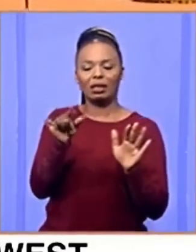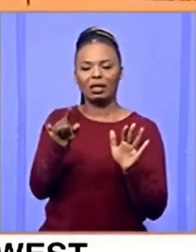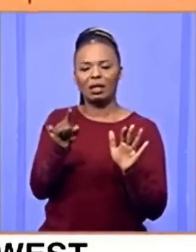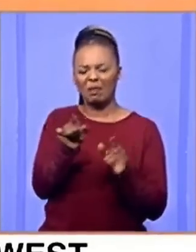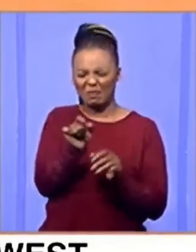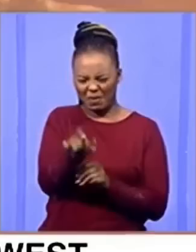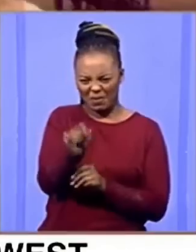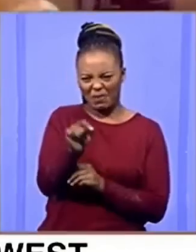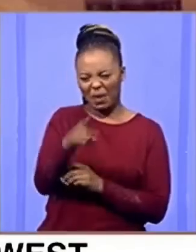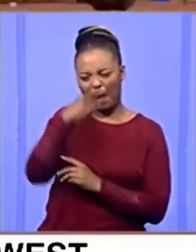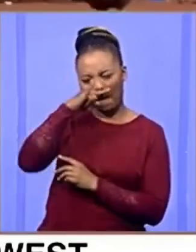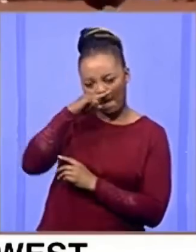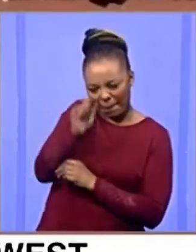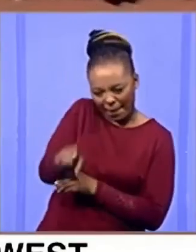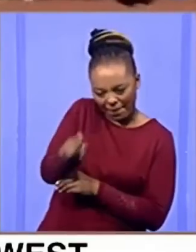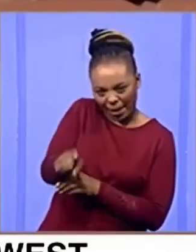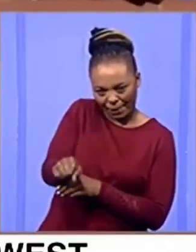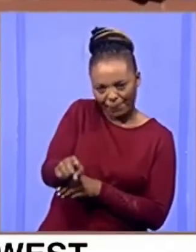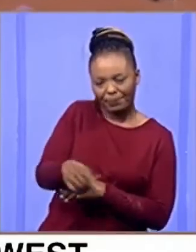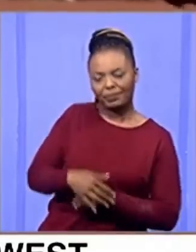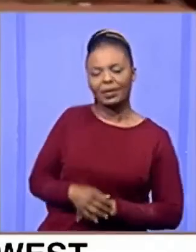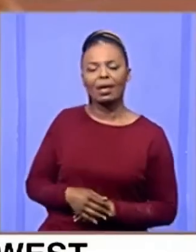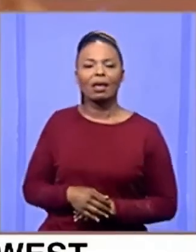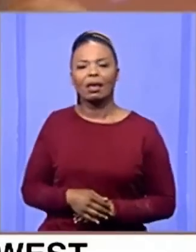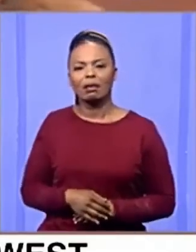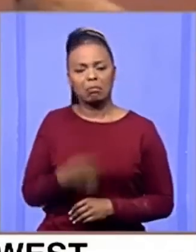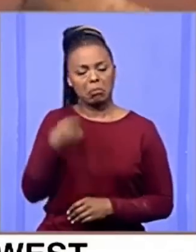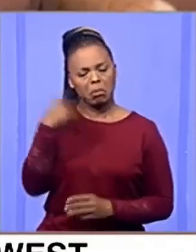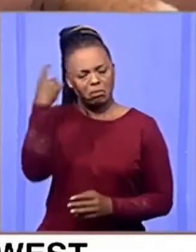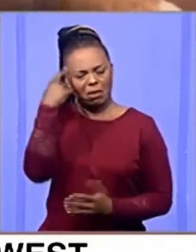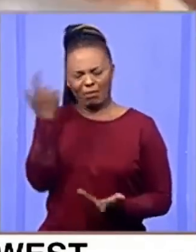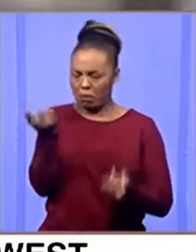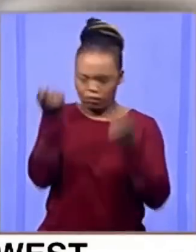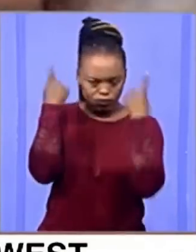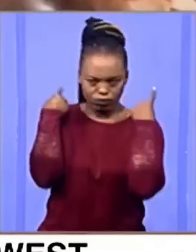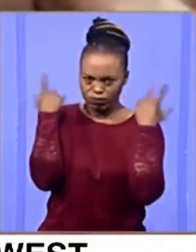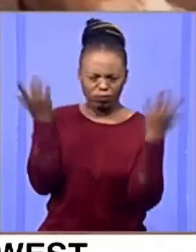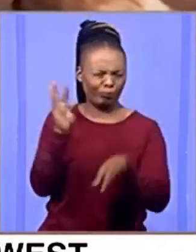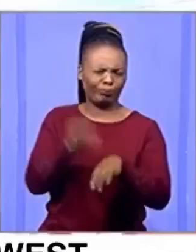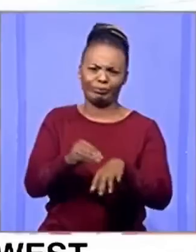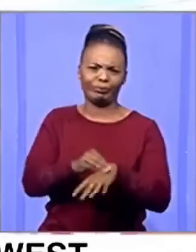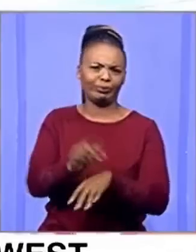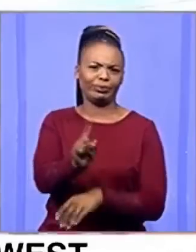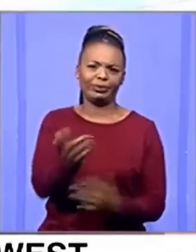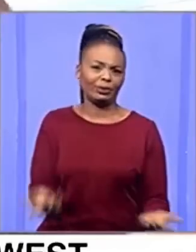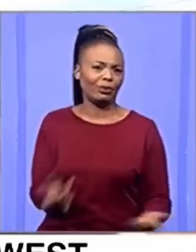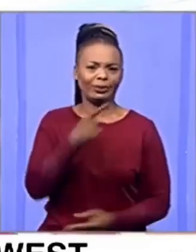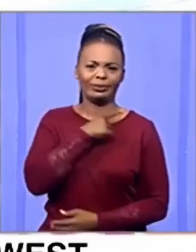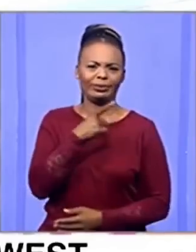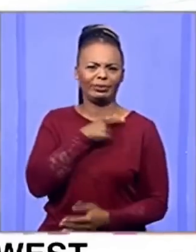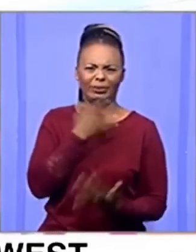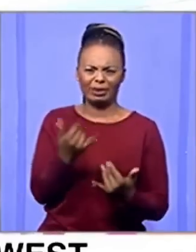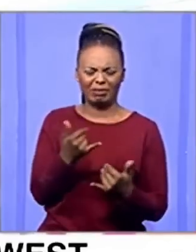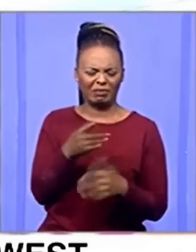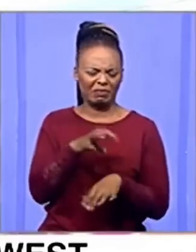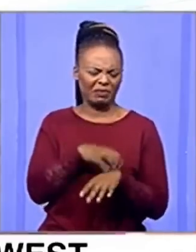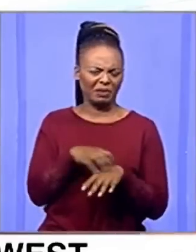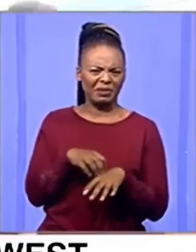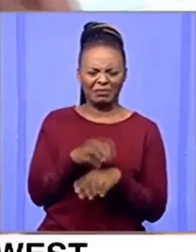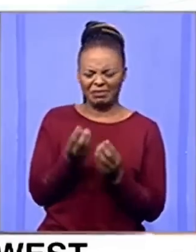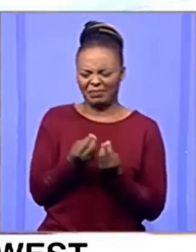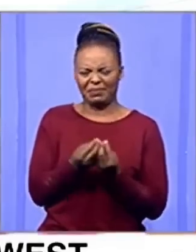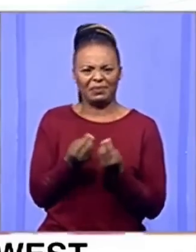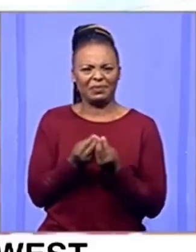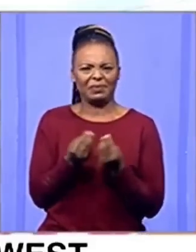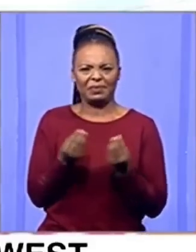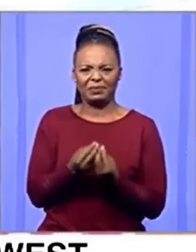ke ba jaanong tota ke ne ke sa tlhaloganye gore bothata ke eng di tswa dintho